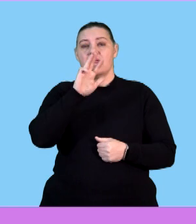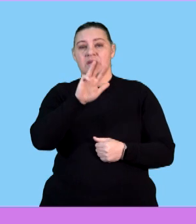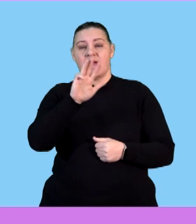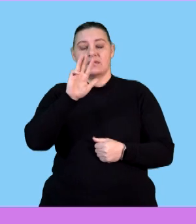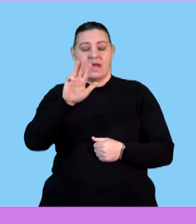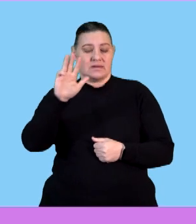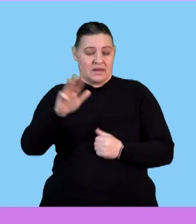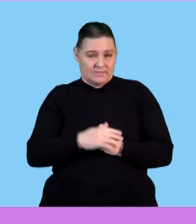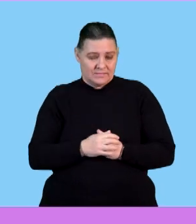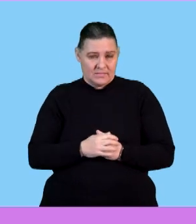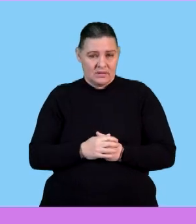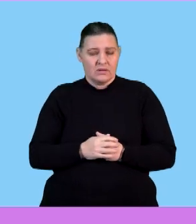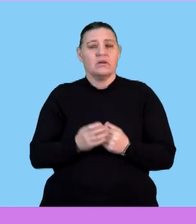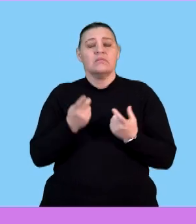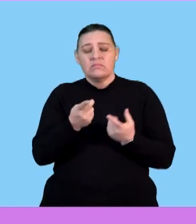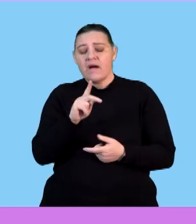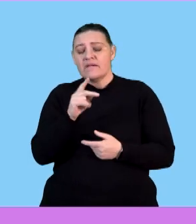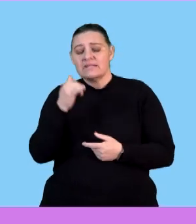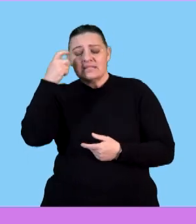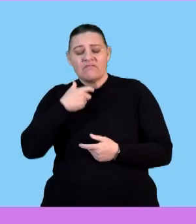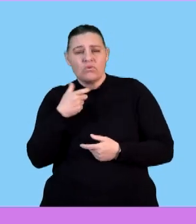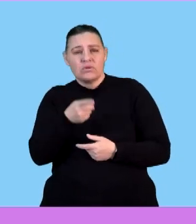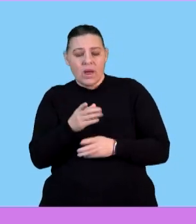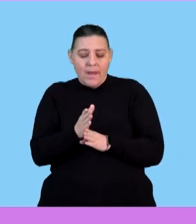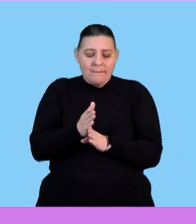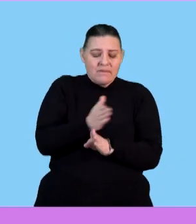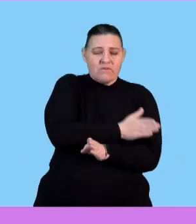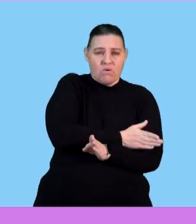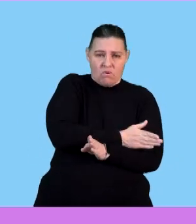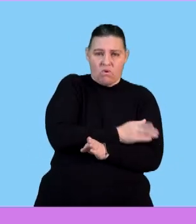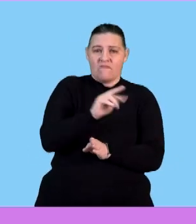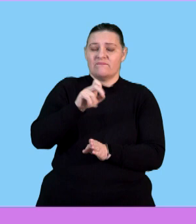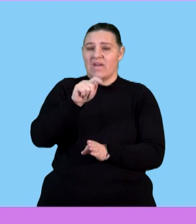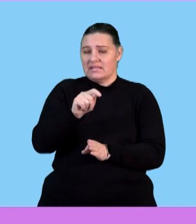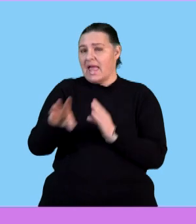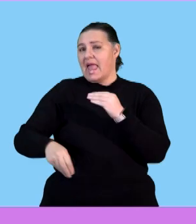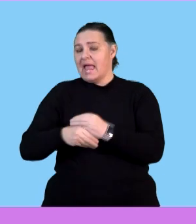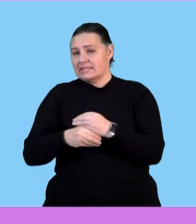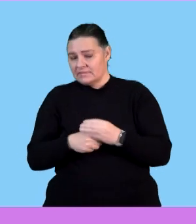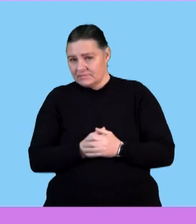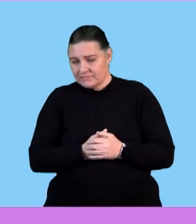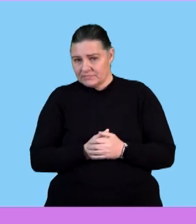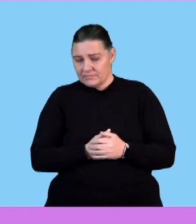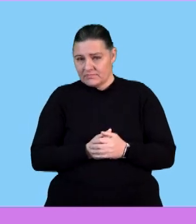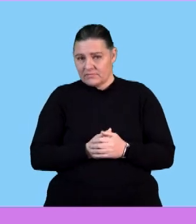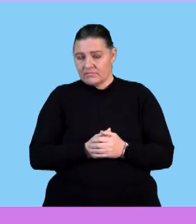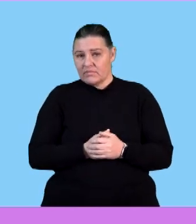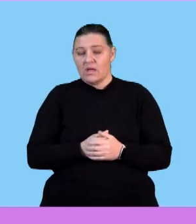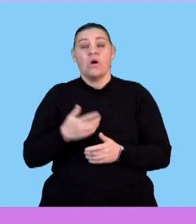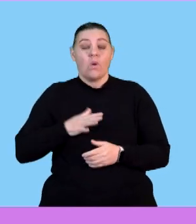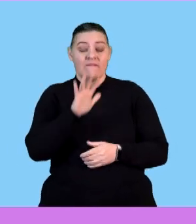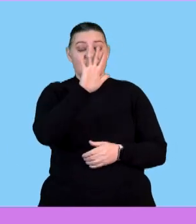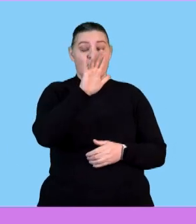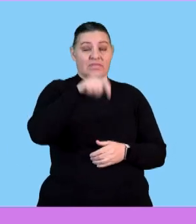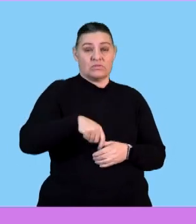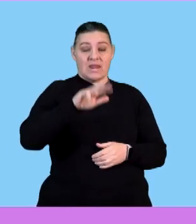5,999 Rand. Calculate the price of the cell phone before VAT was added. So remember,